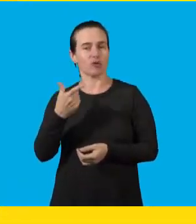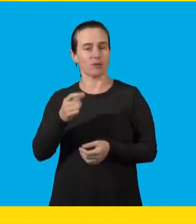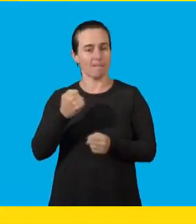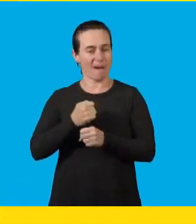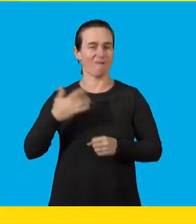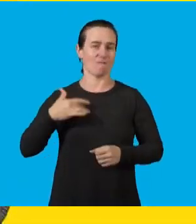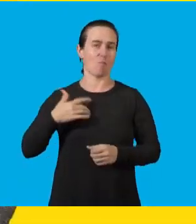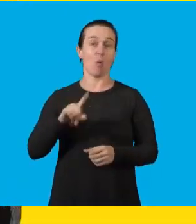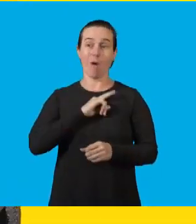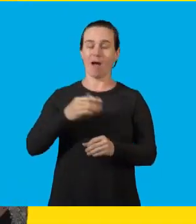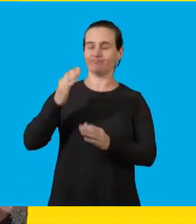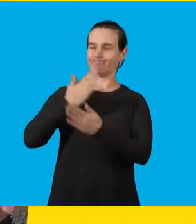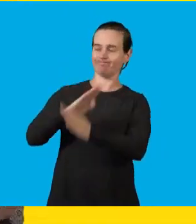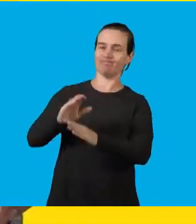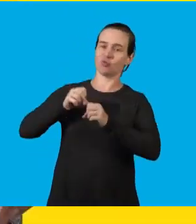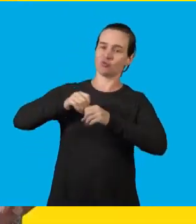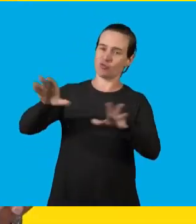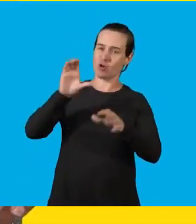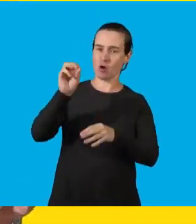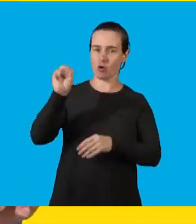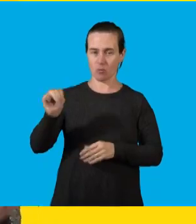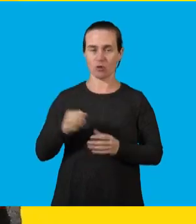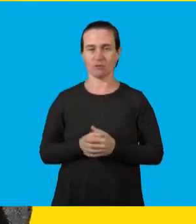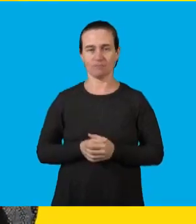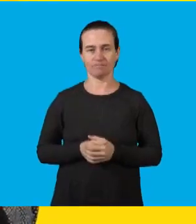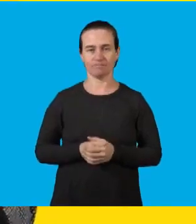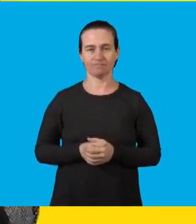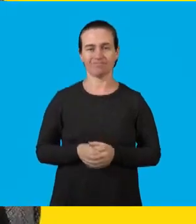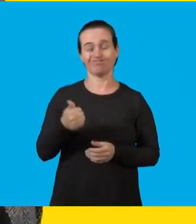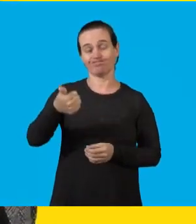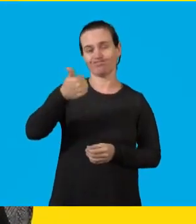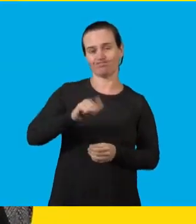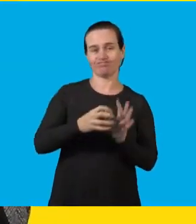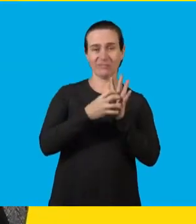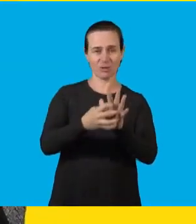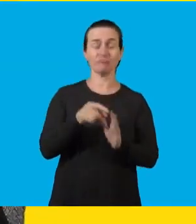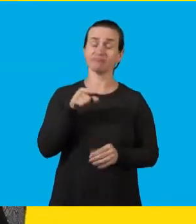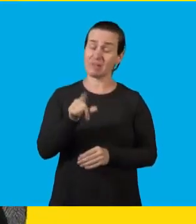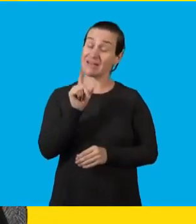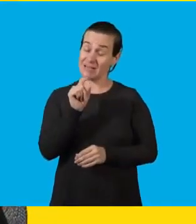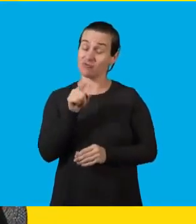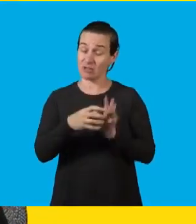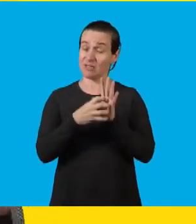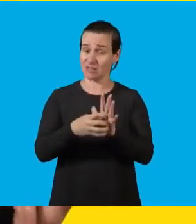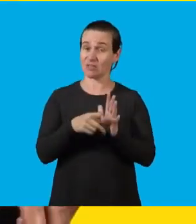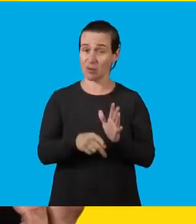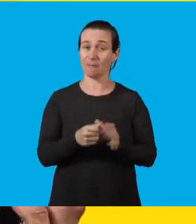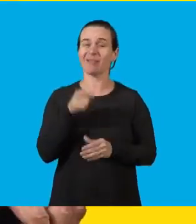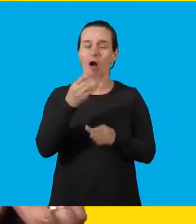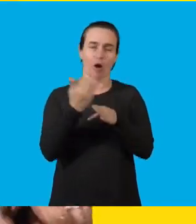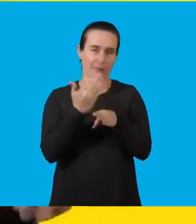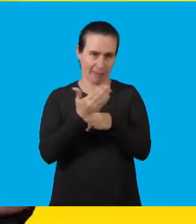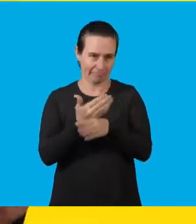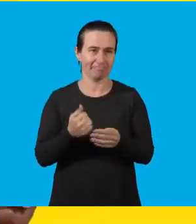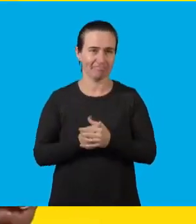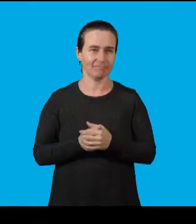but also to stop the spread of communism, as you can see. Now let's look at another example, which is an interesting one, and this one